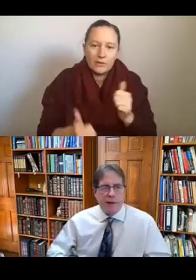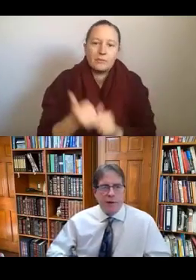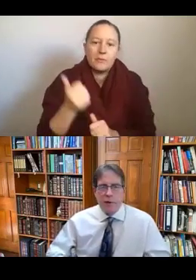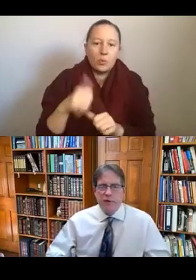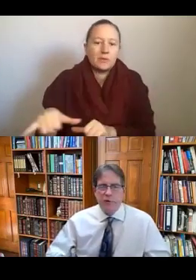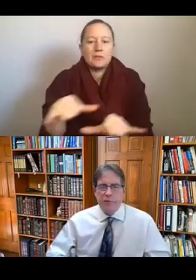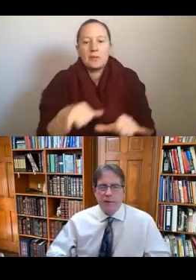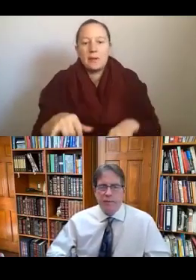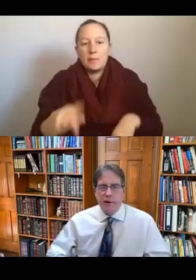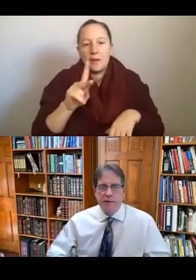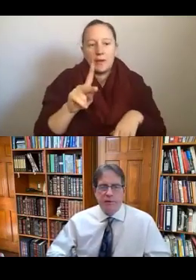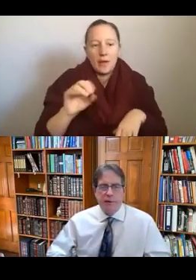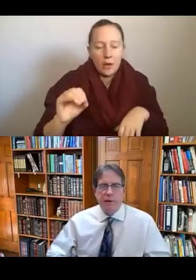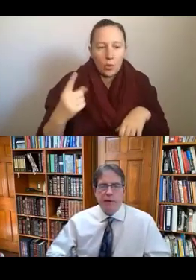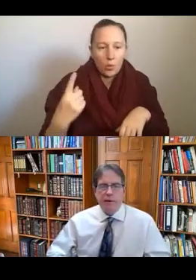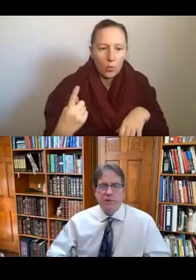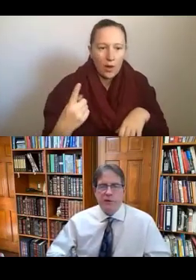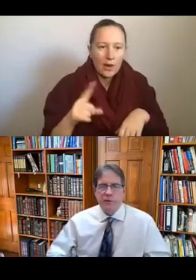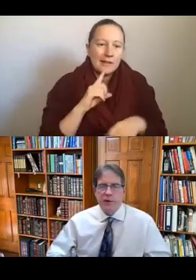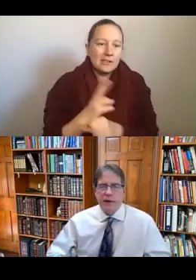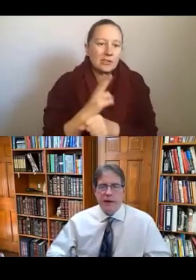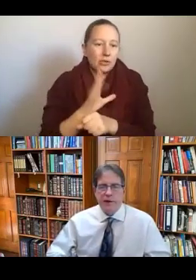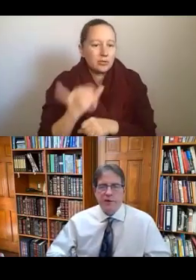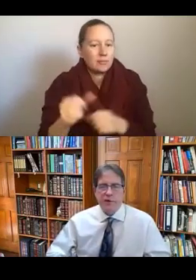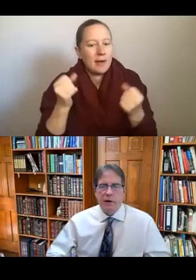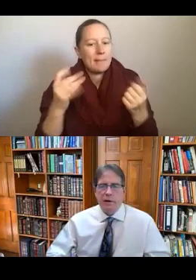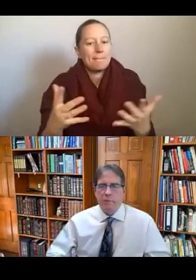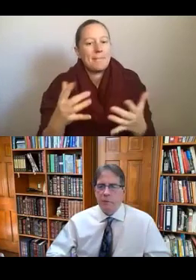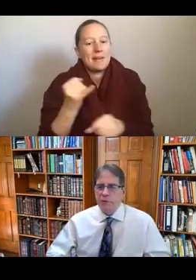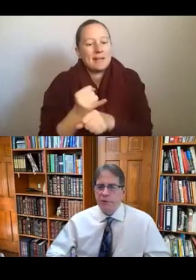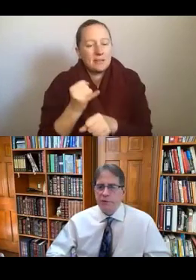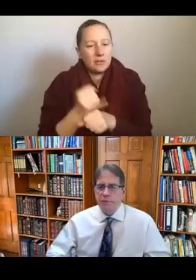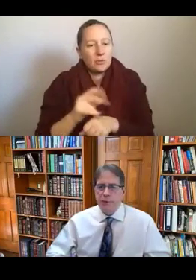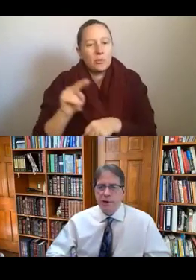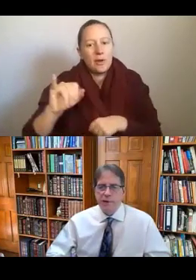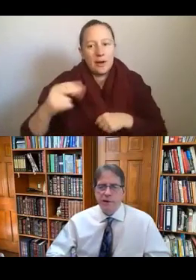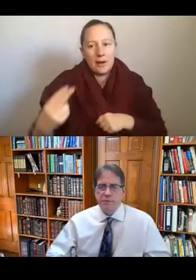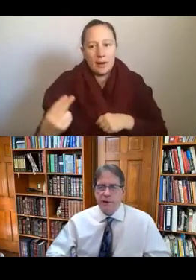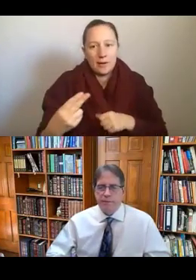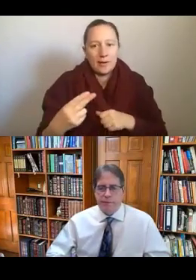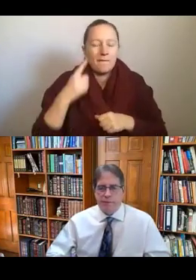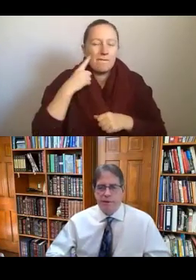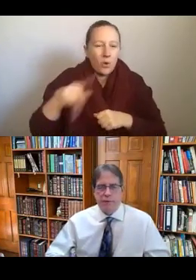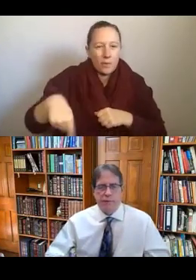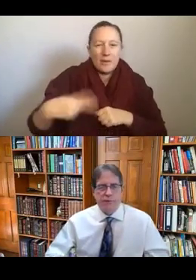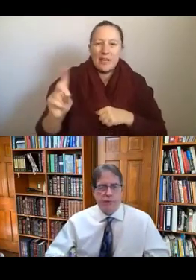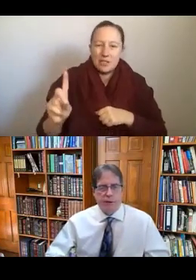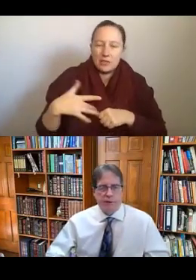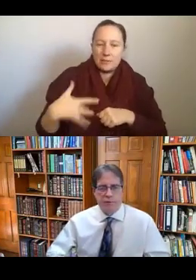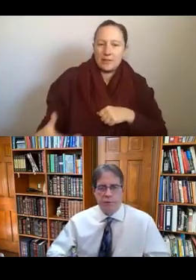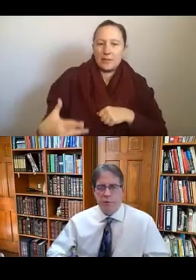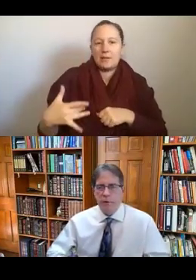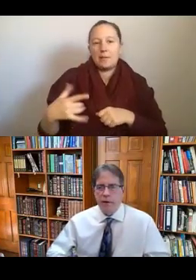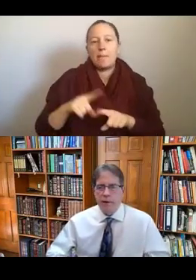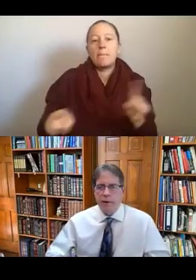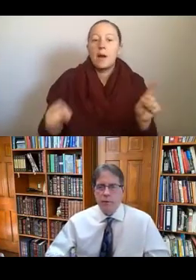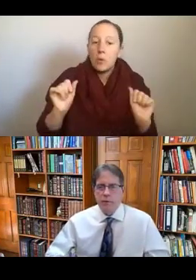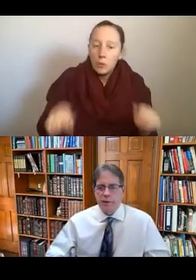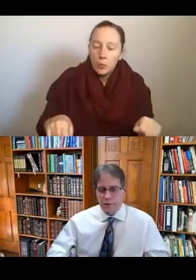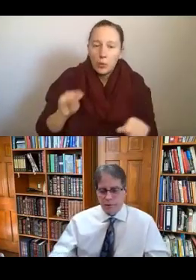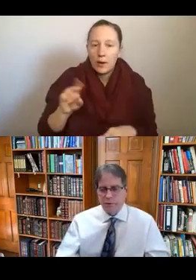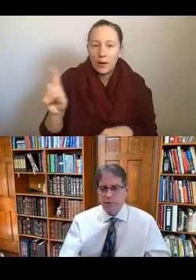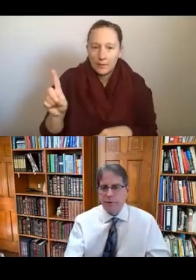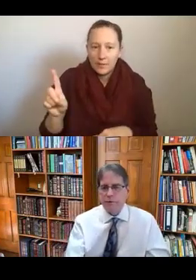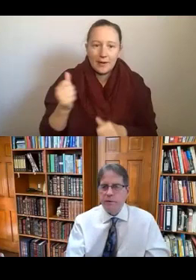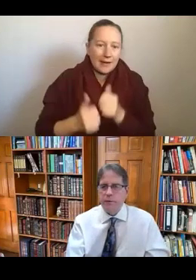The K01 is used by many of the institutes at NIH, mostly for PhDs, but MDs are also eligible. Anyone